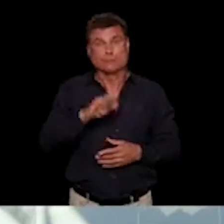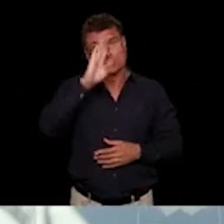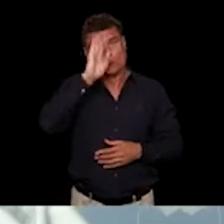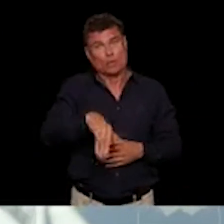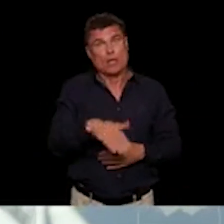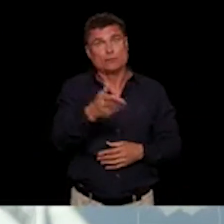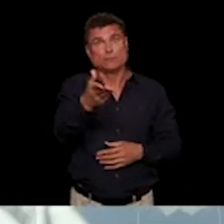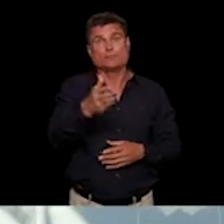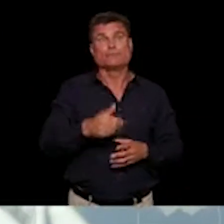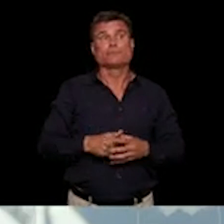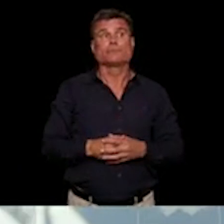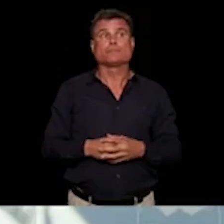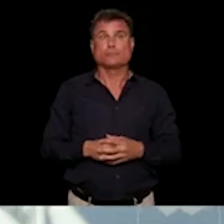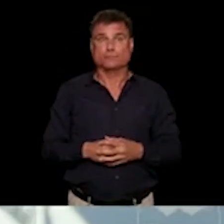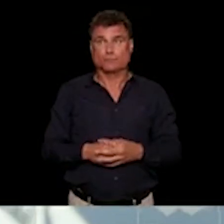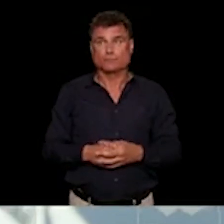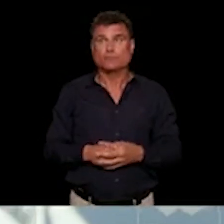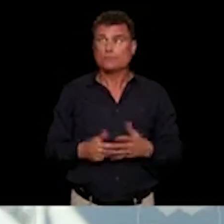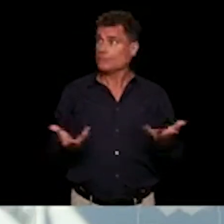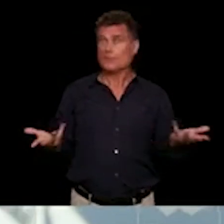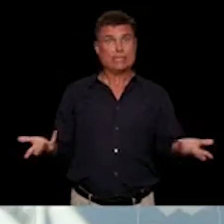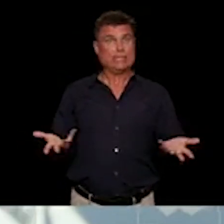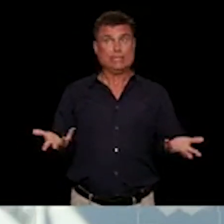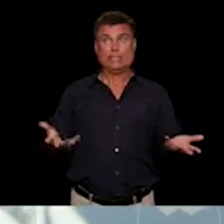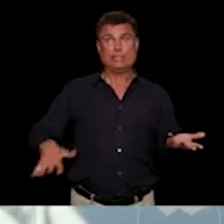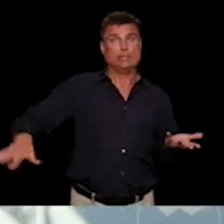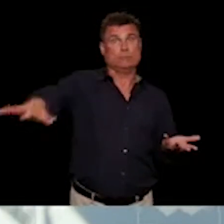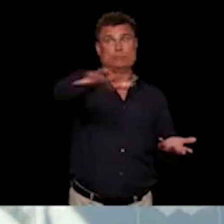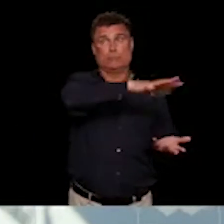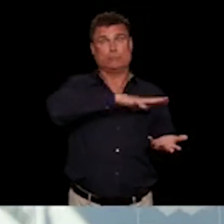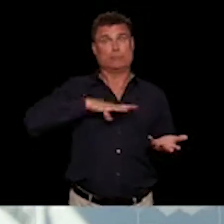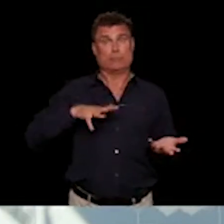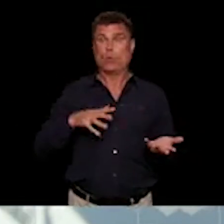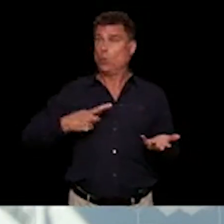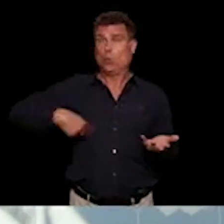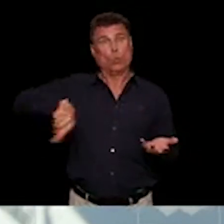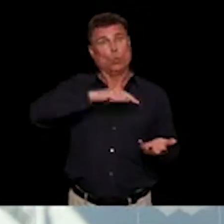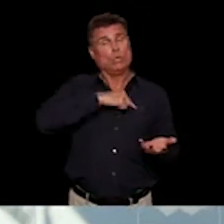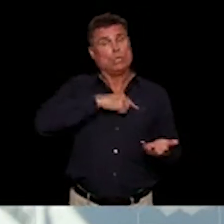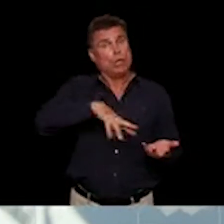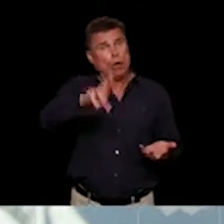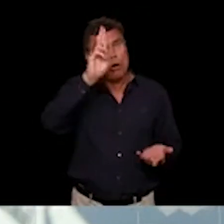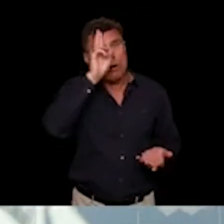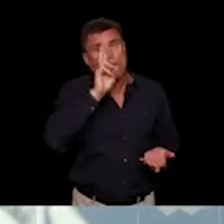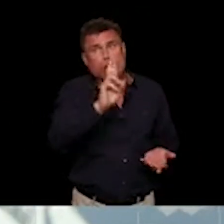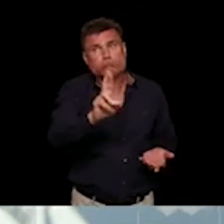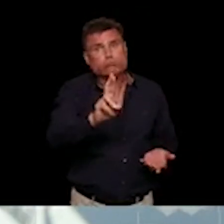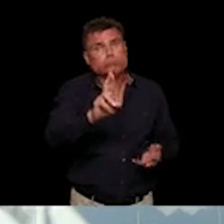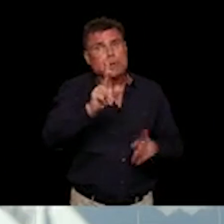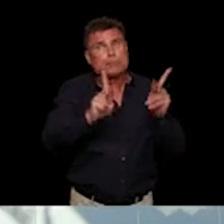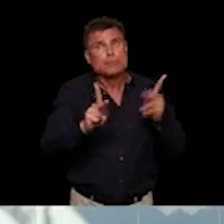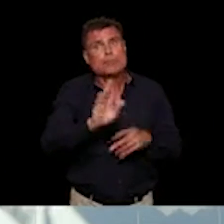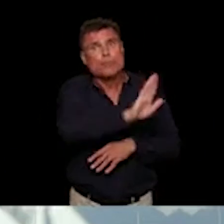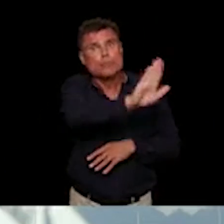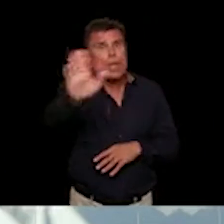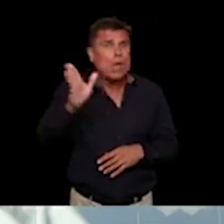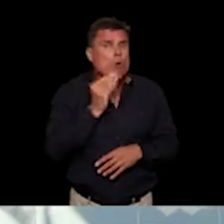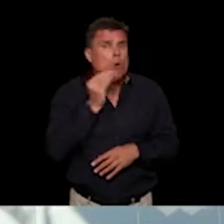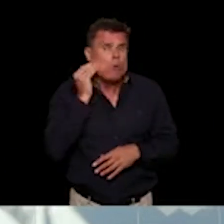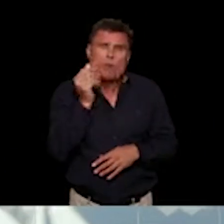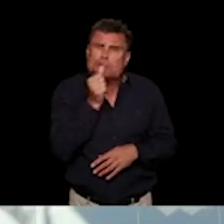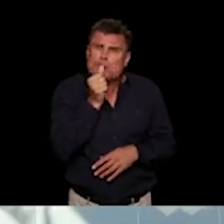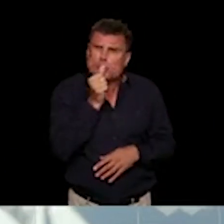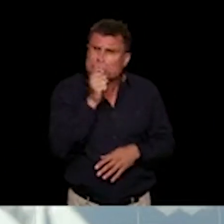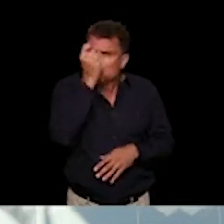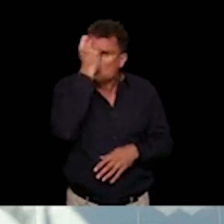know, a history of respect for people's homes. A person's home is their castle,